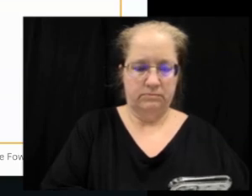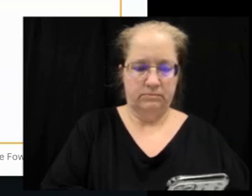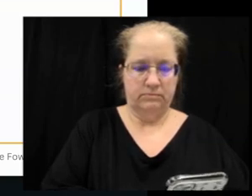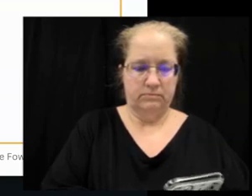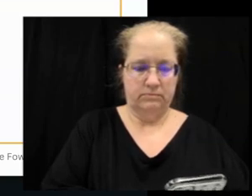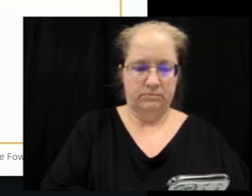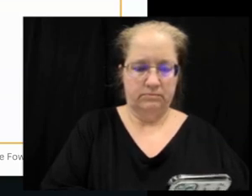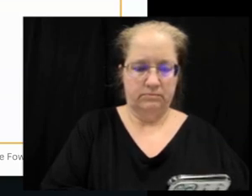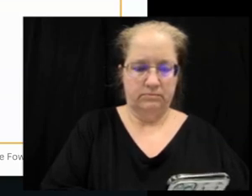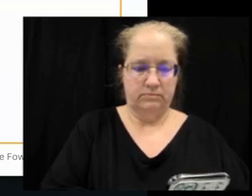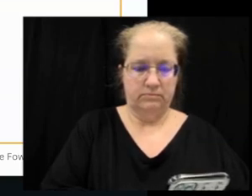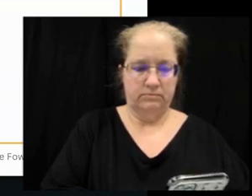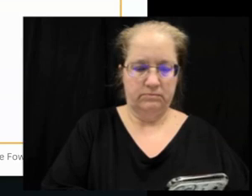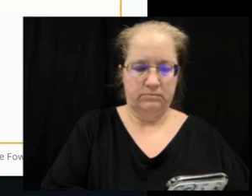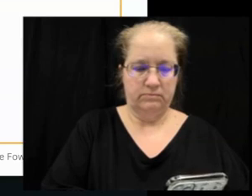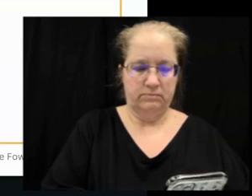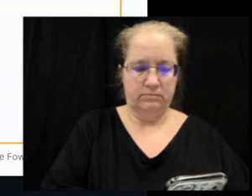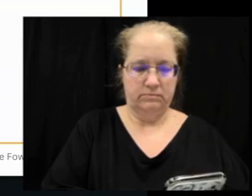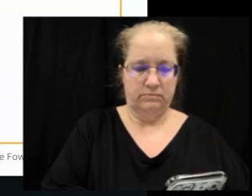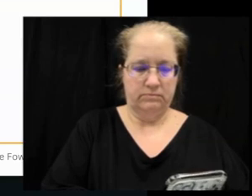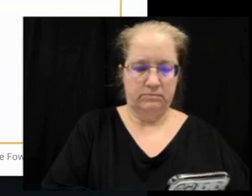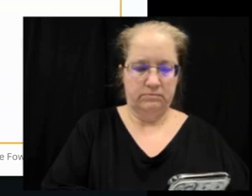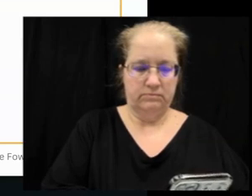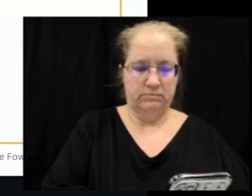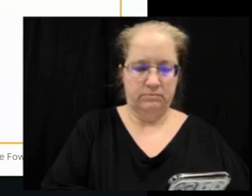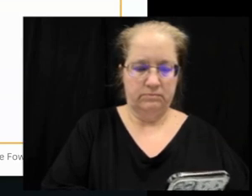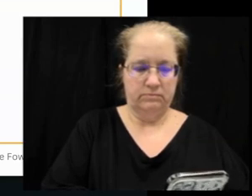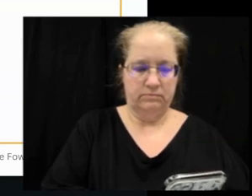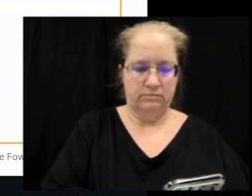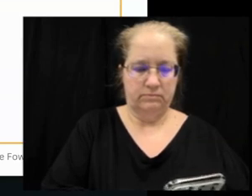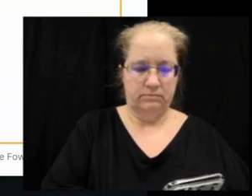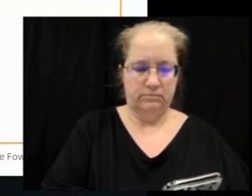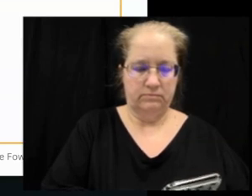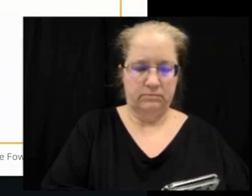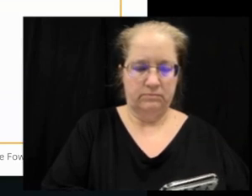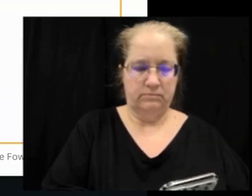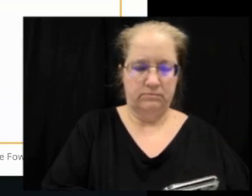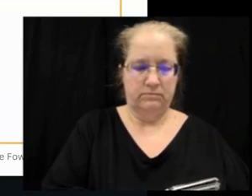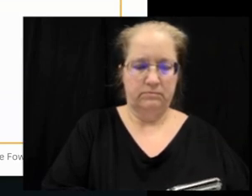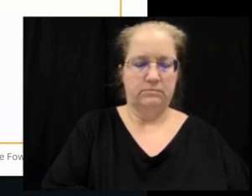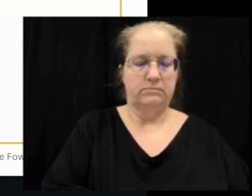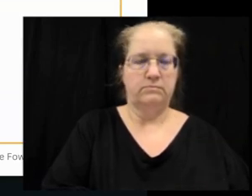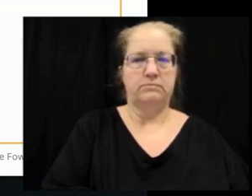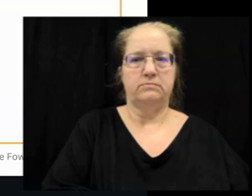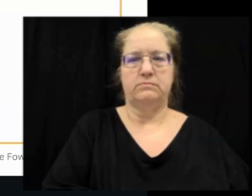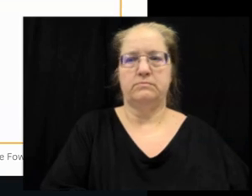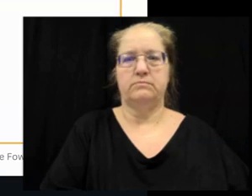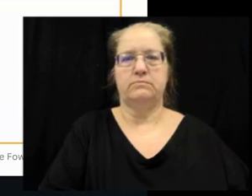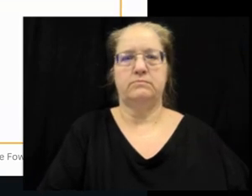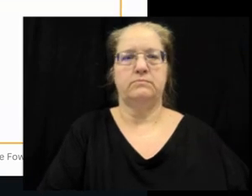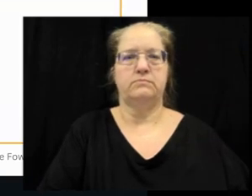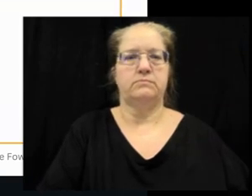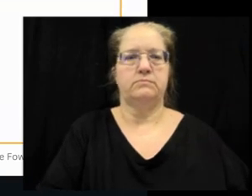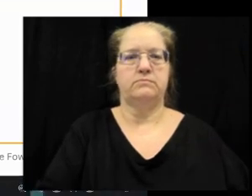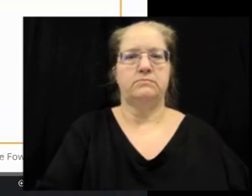strong emotions. So how, as a parent, and I really appreciated how Sharoya framed this at the very